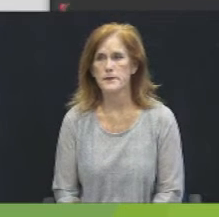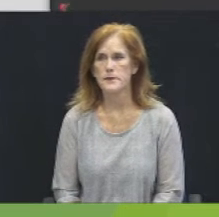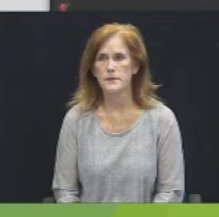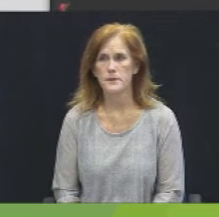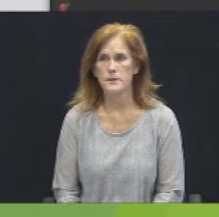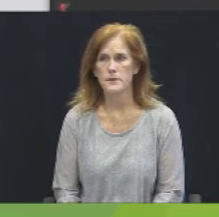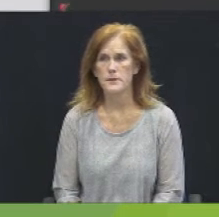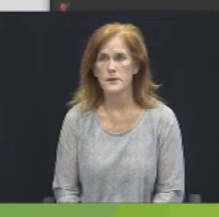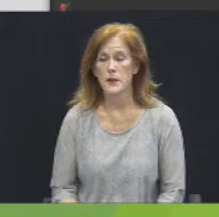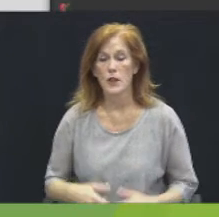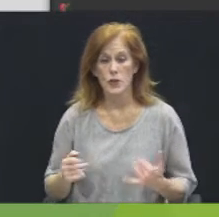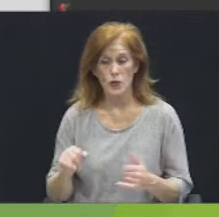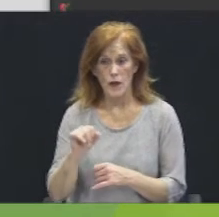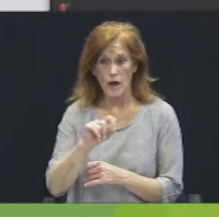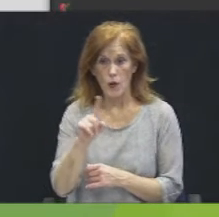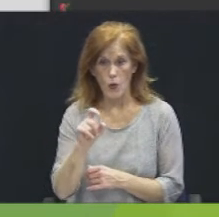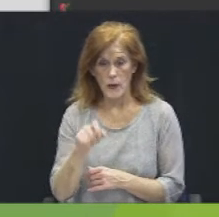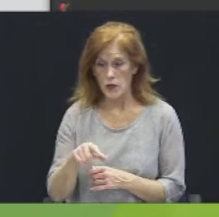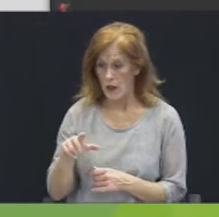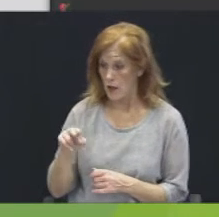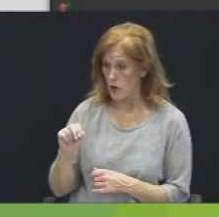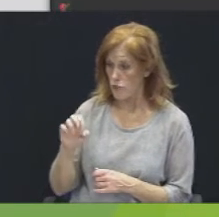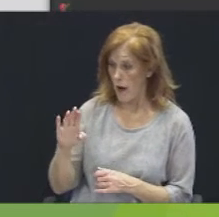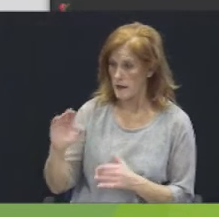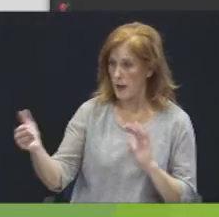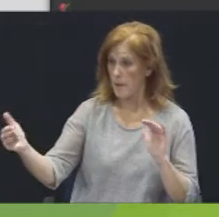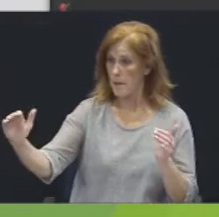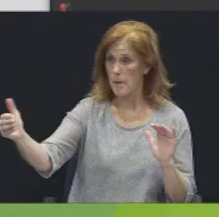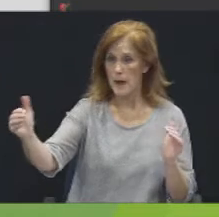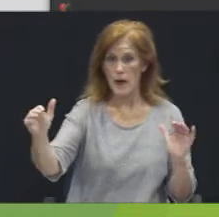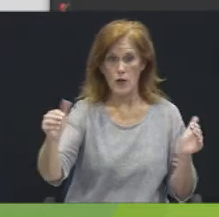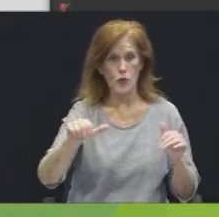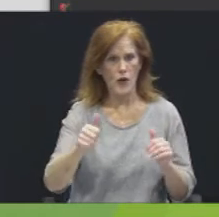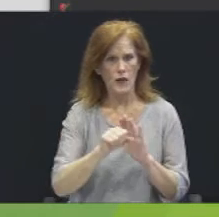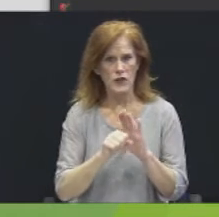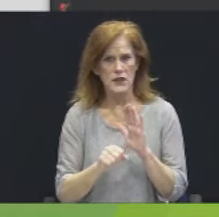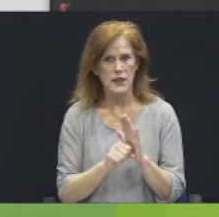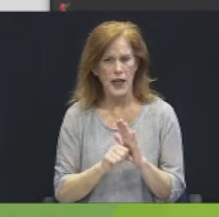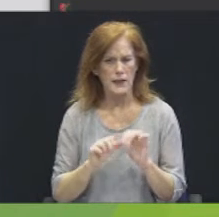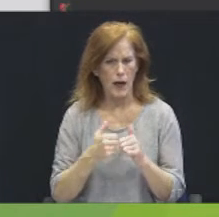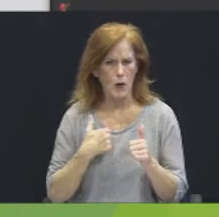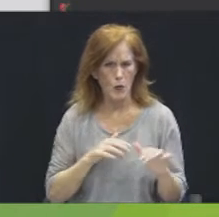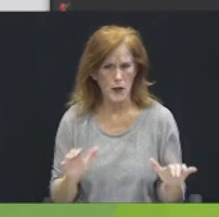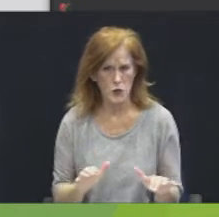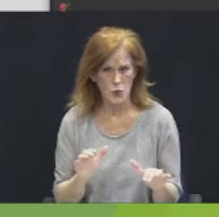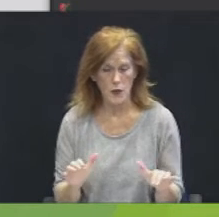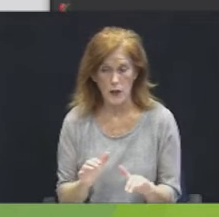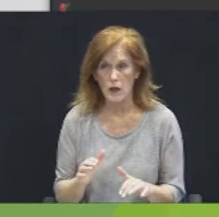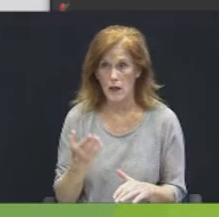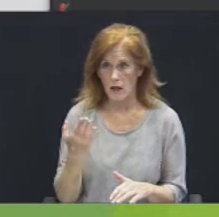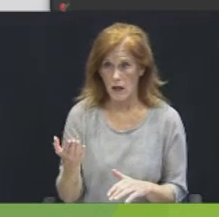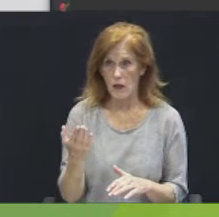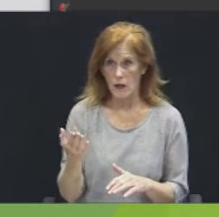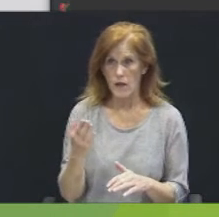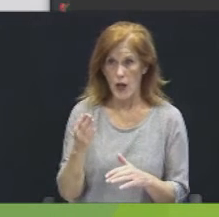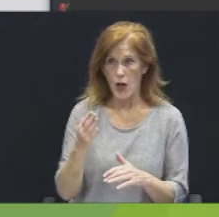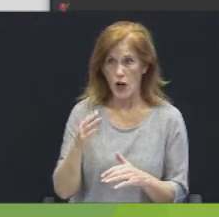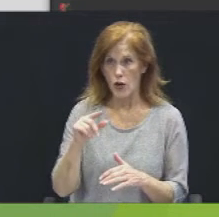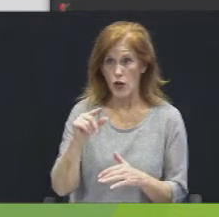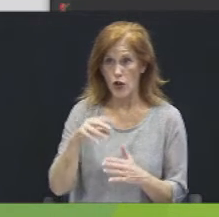So the big question is how does Nebraska stack up to the other states across the nation? So these are a